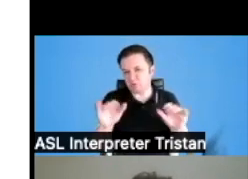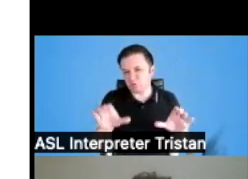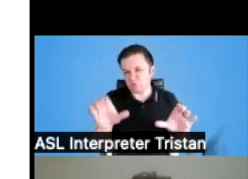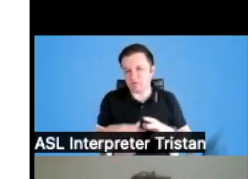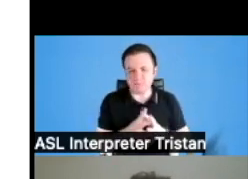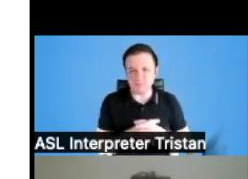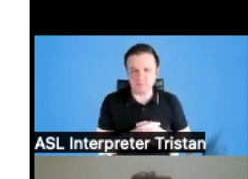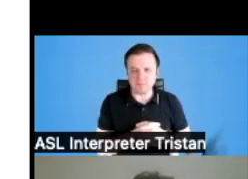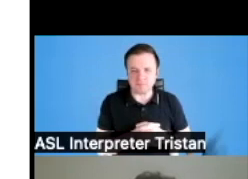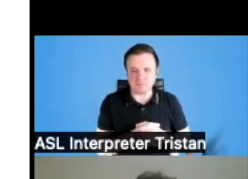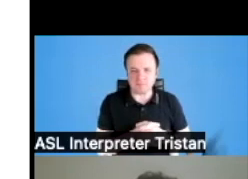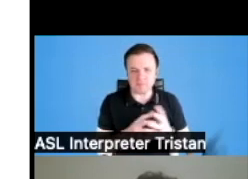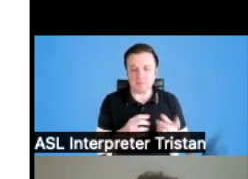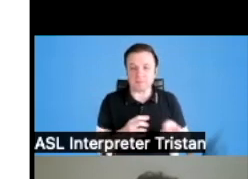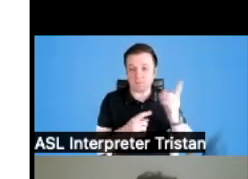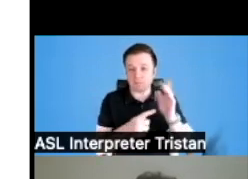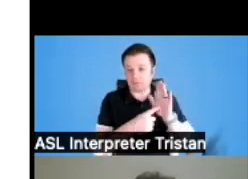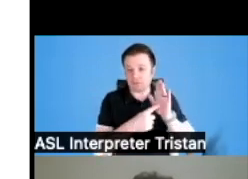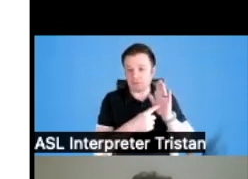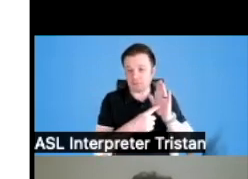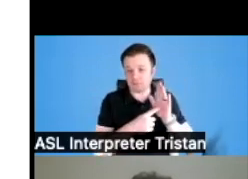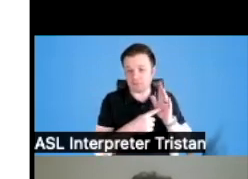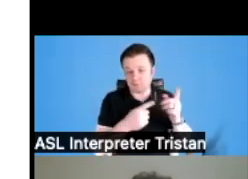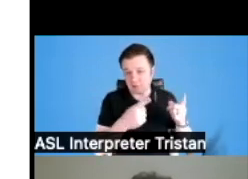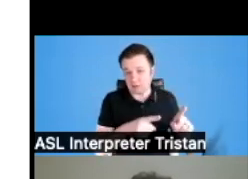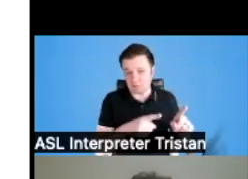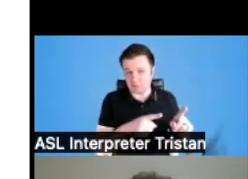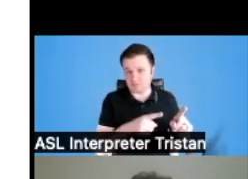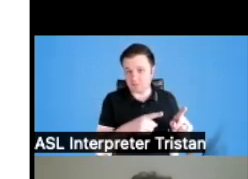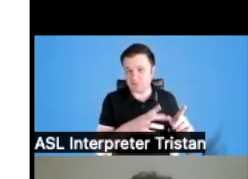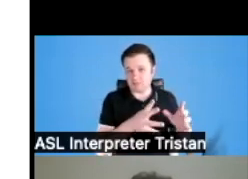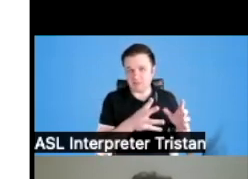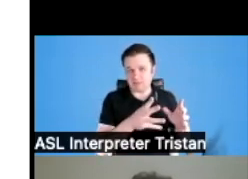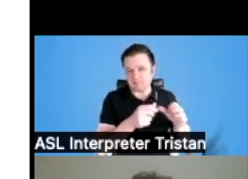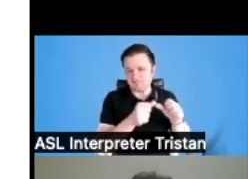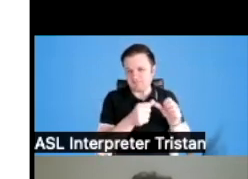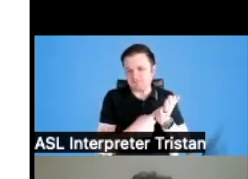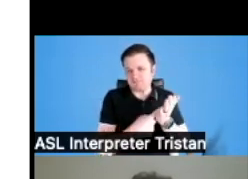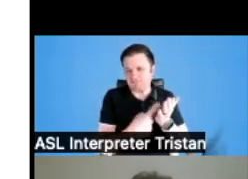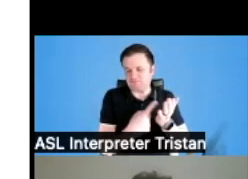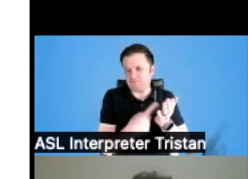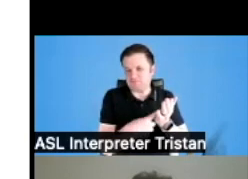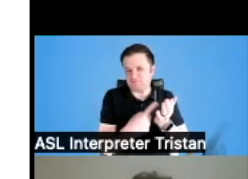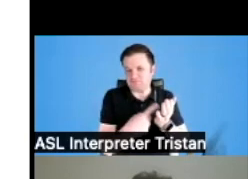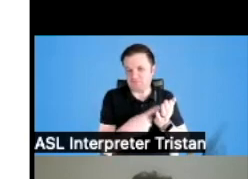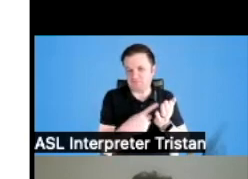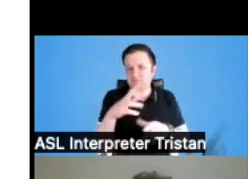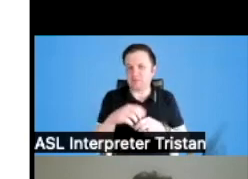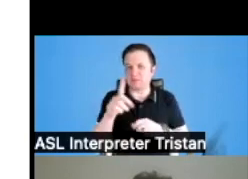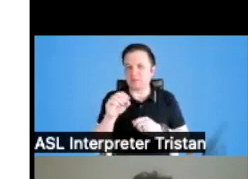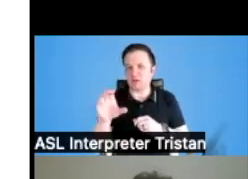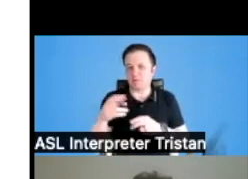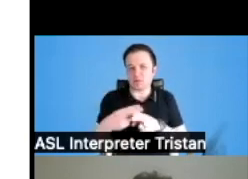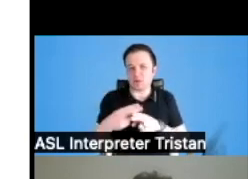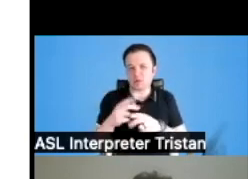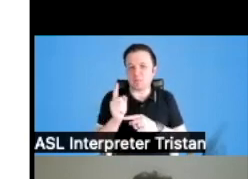So one example of what emerged from this ongoing conversation can be seen in a document called The Moment of